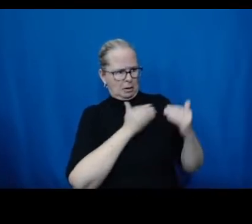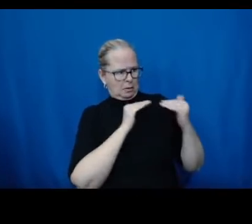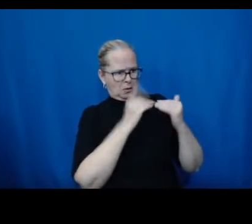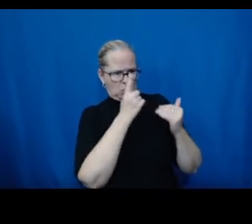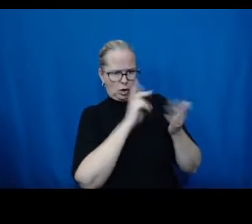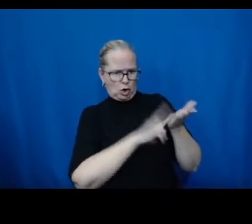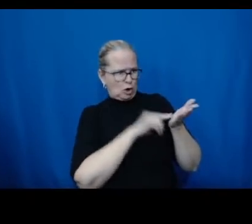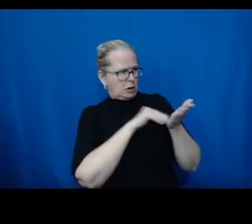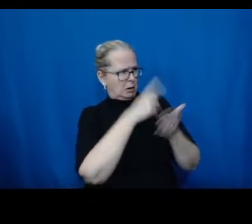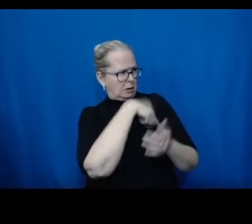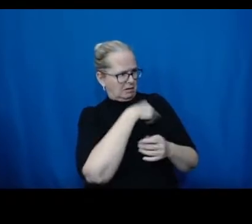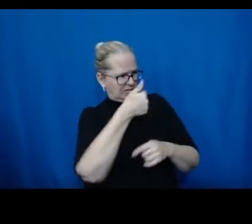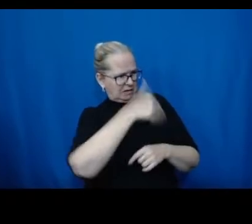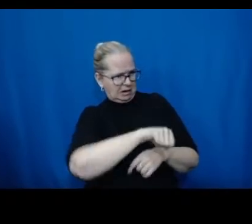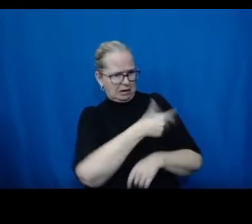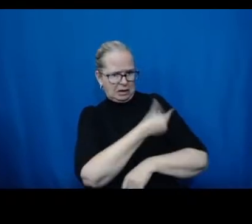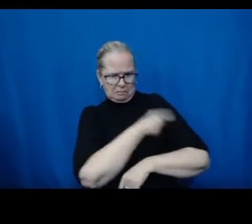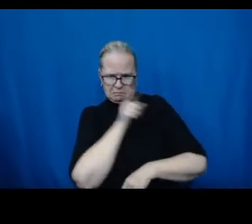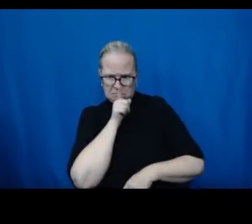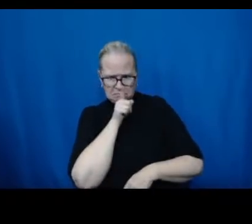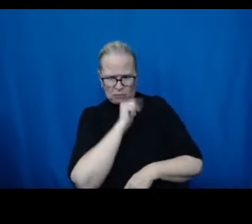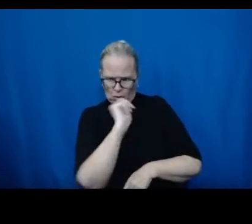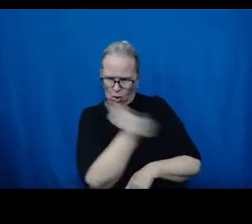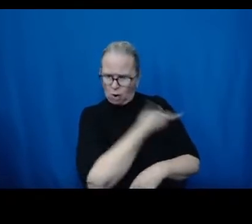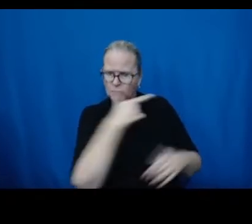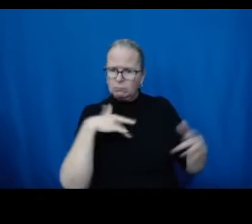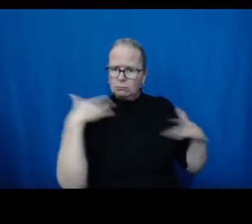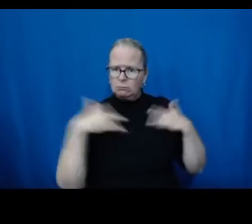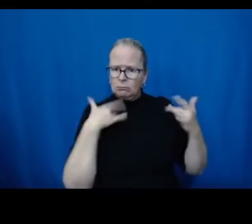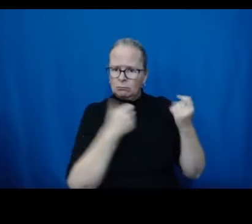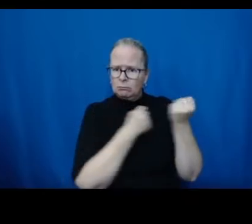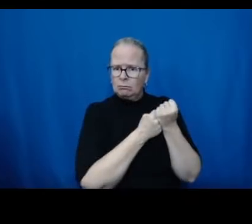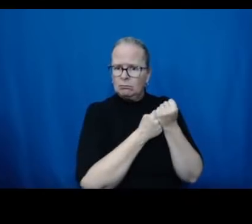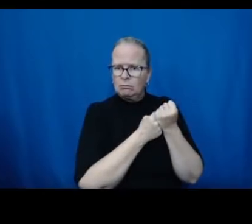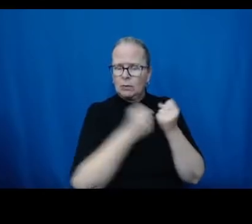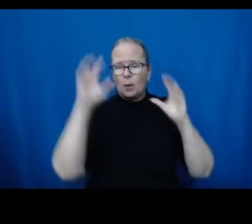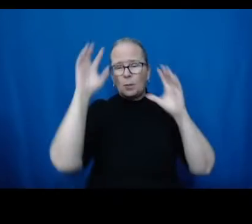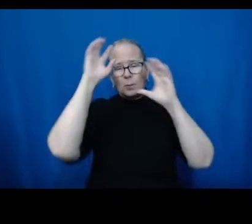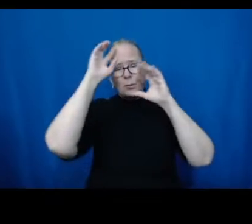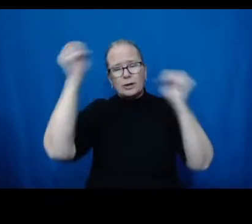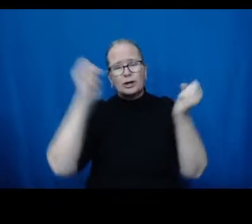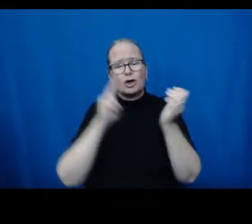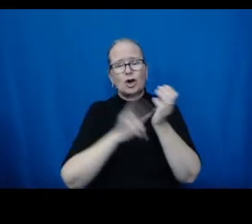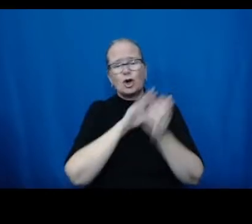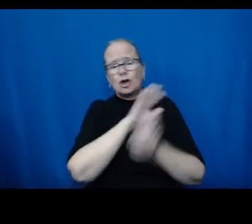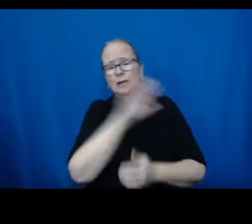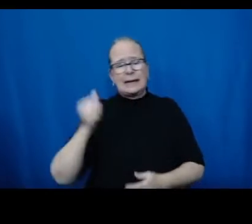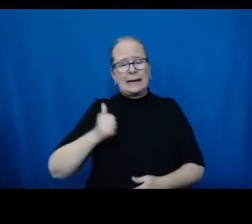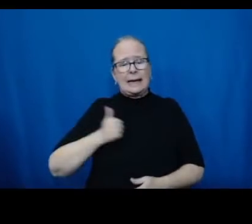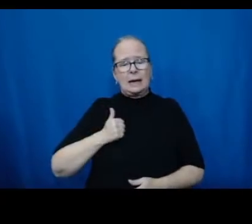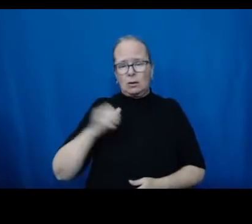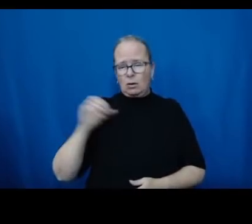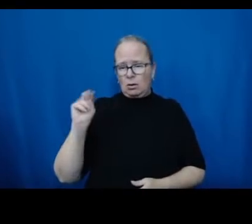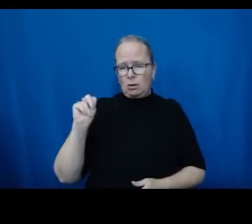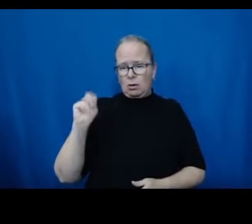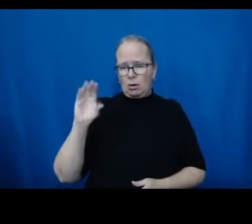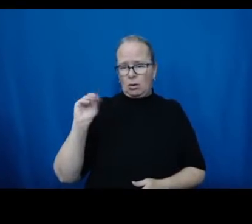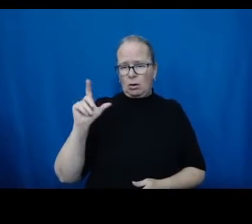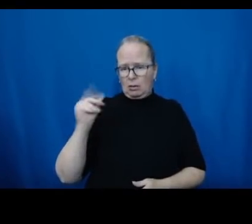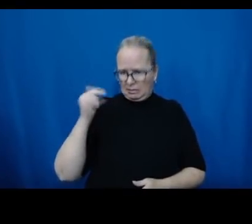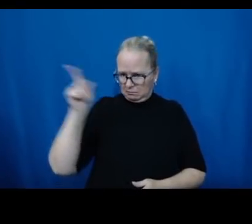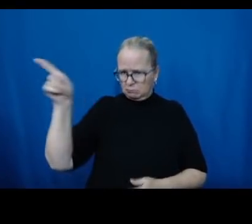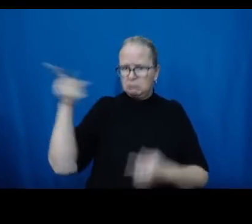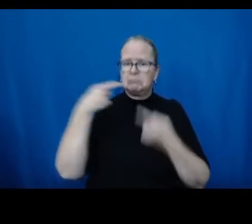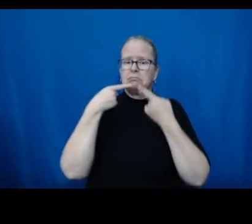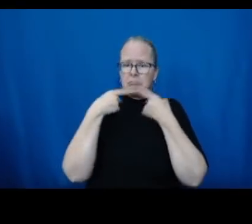Nurses in Oncology, we issued a statement requiring or calling for and supporting mandatory vaccination for oncology nurses and healthcare